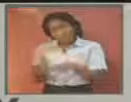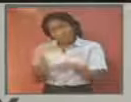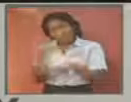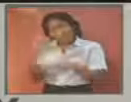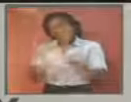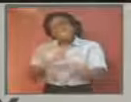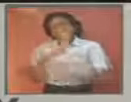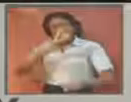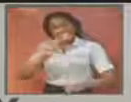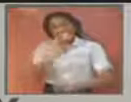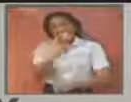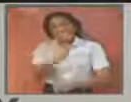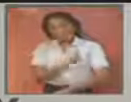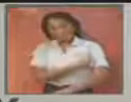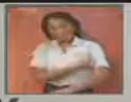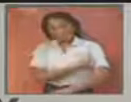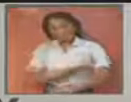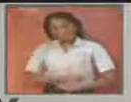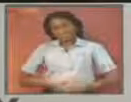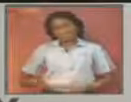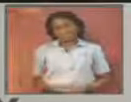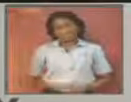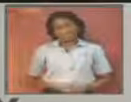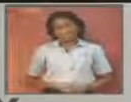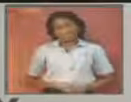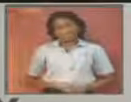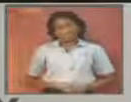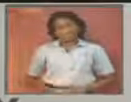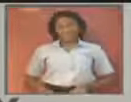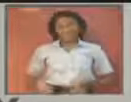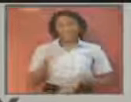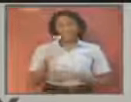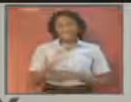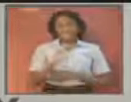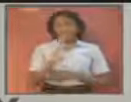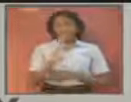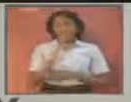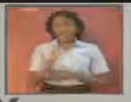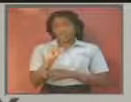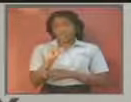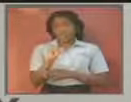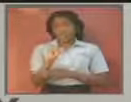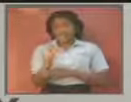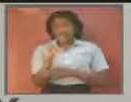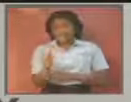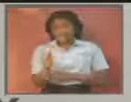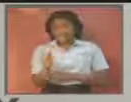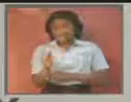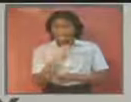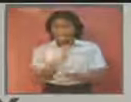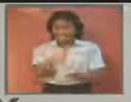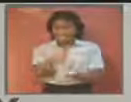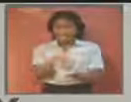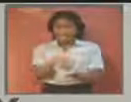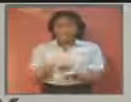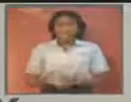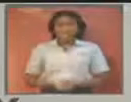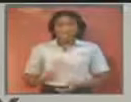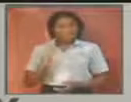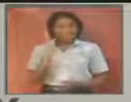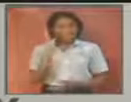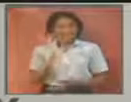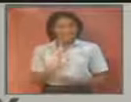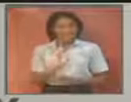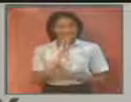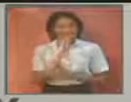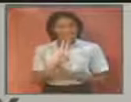your second dose. Kumana Outreach Center, we expect to be doing